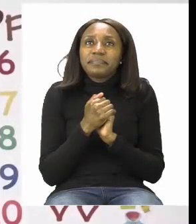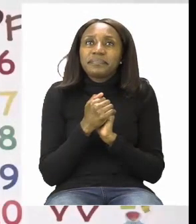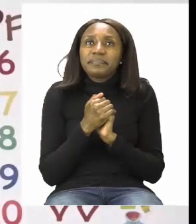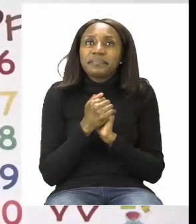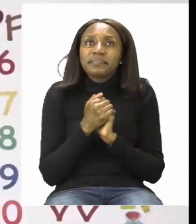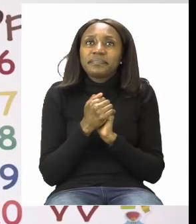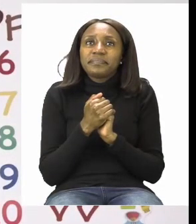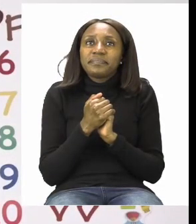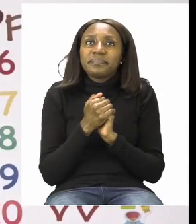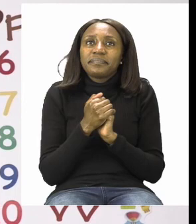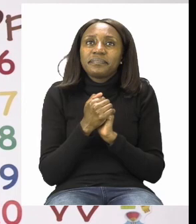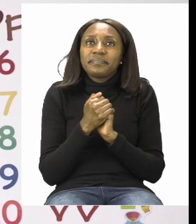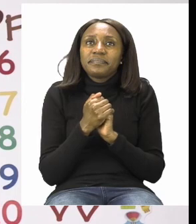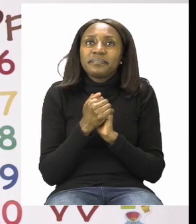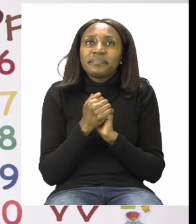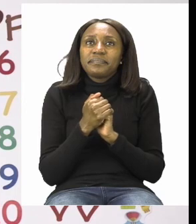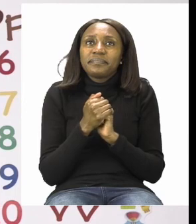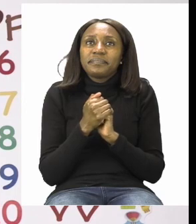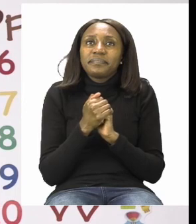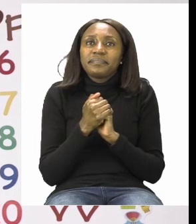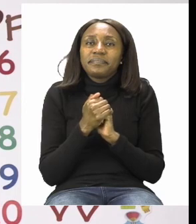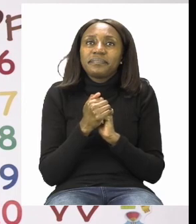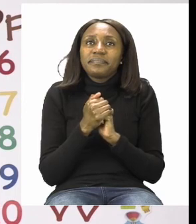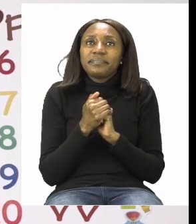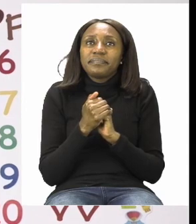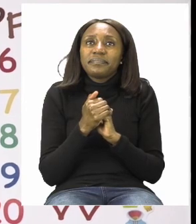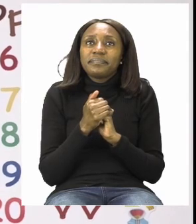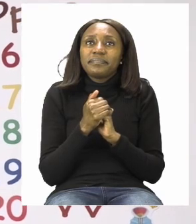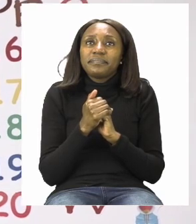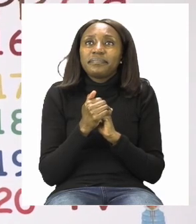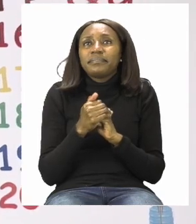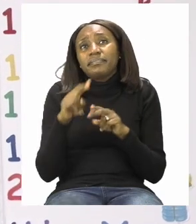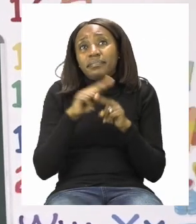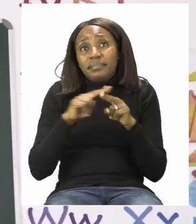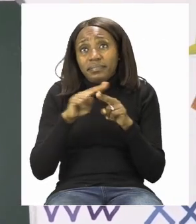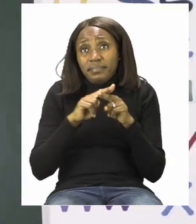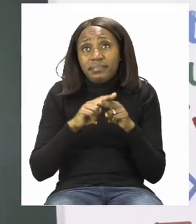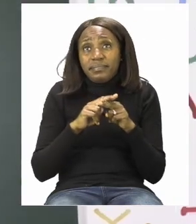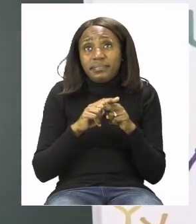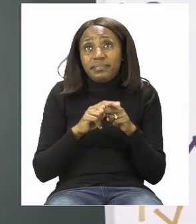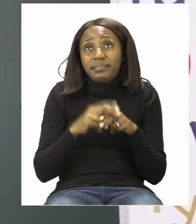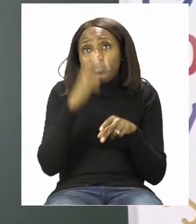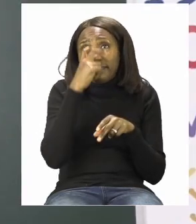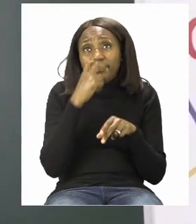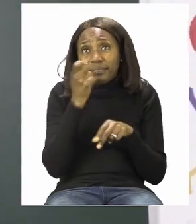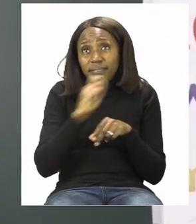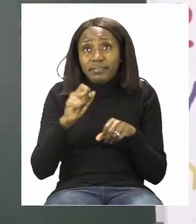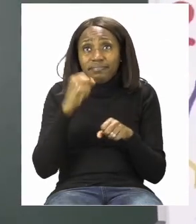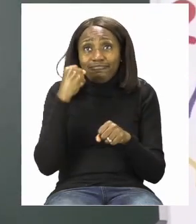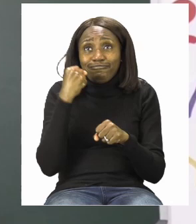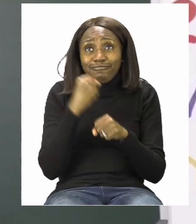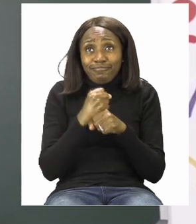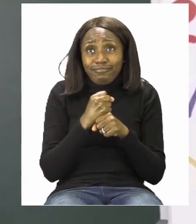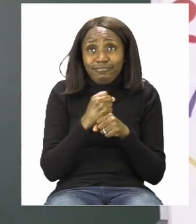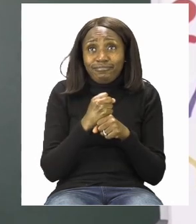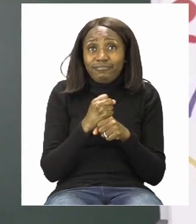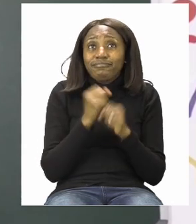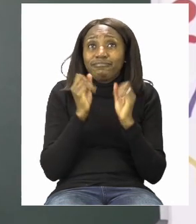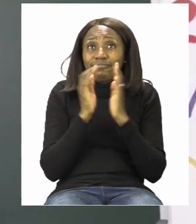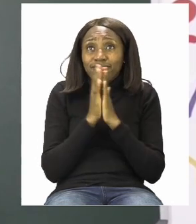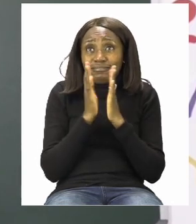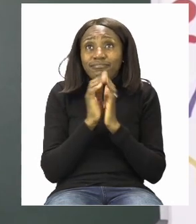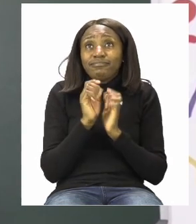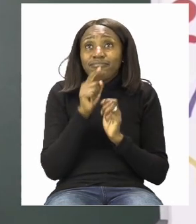look. To mark my X, I'm going to be using a marker, but I want you boys and girls to use a